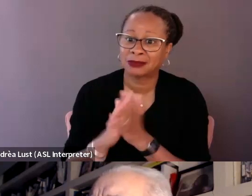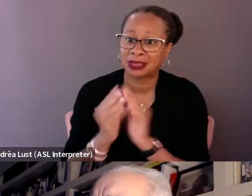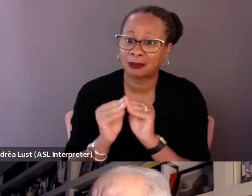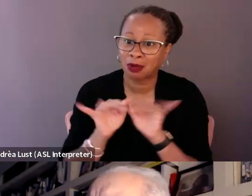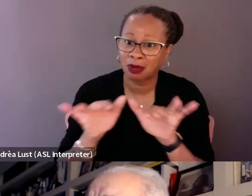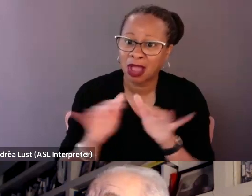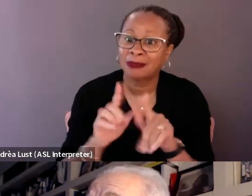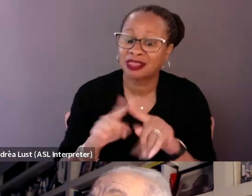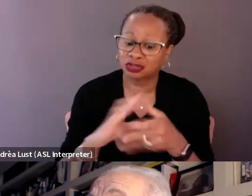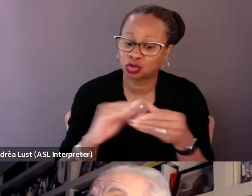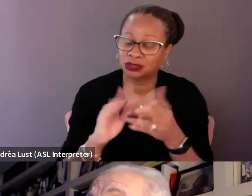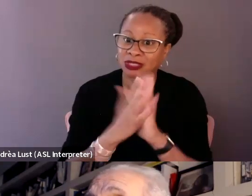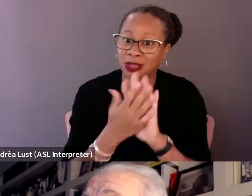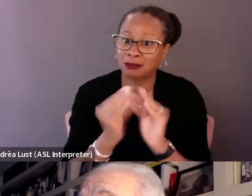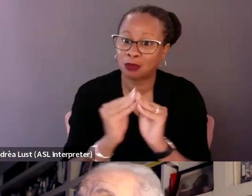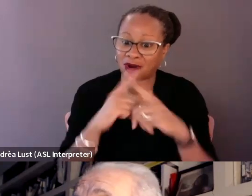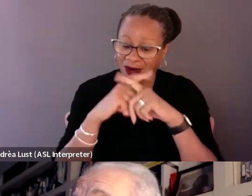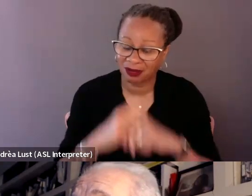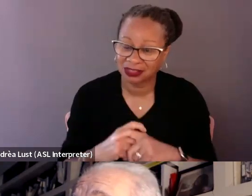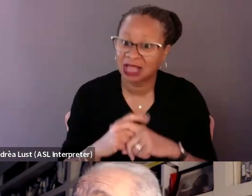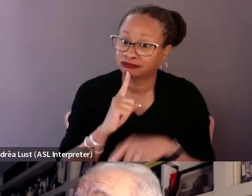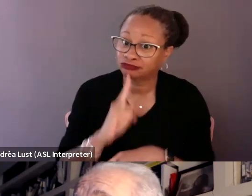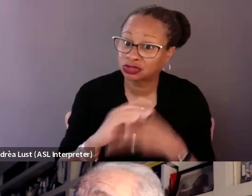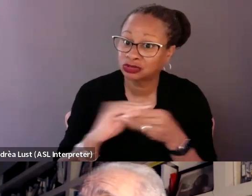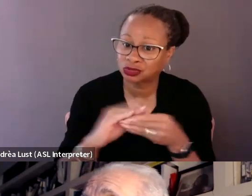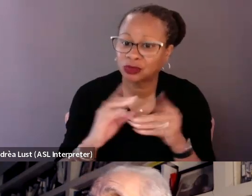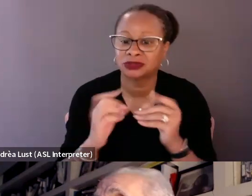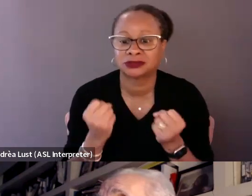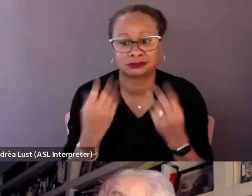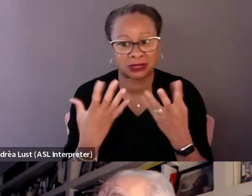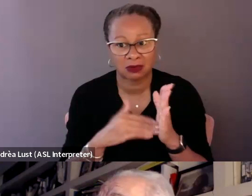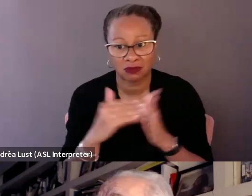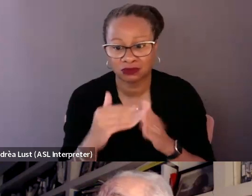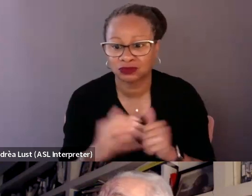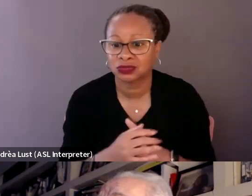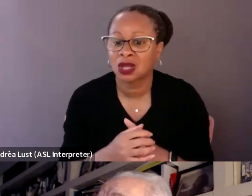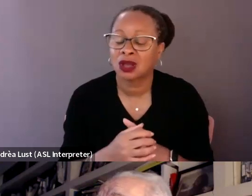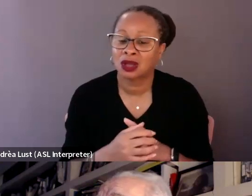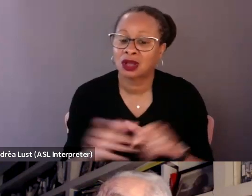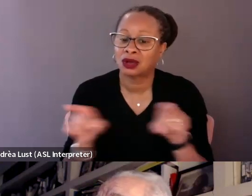and complicated stories and real stories too many times. Also,